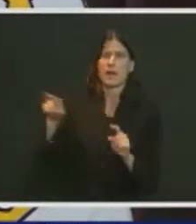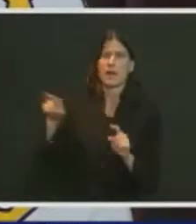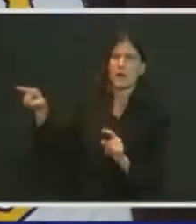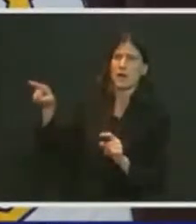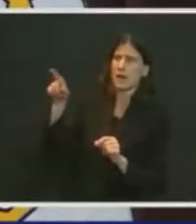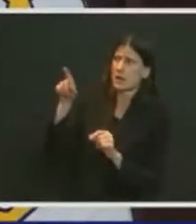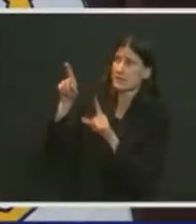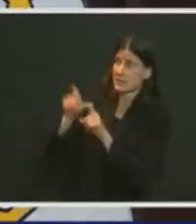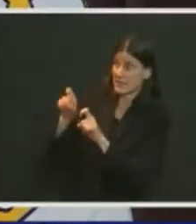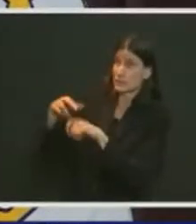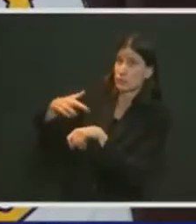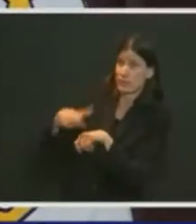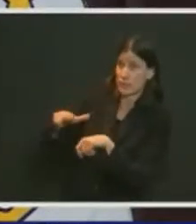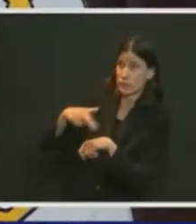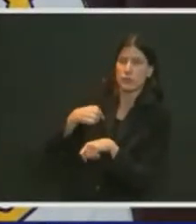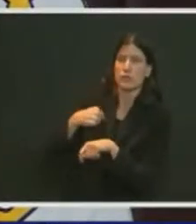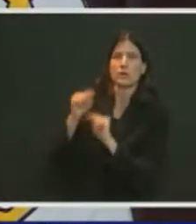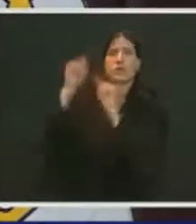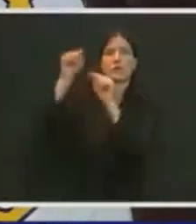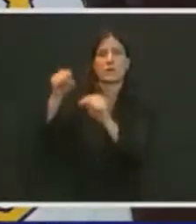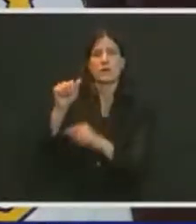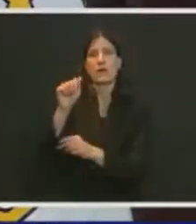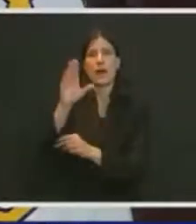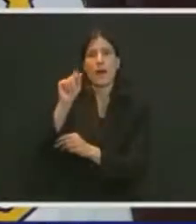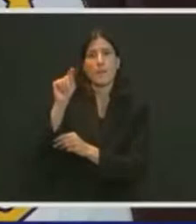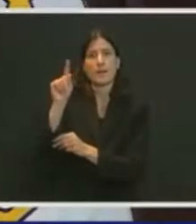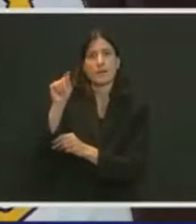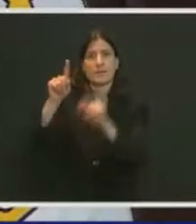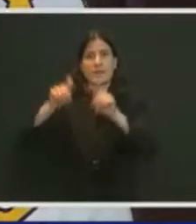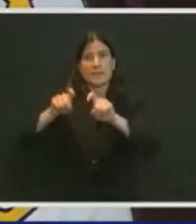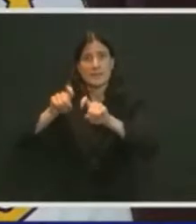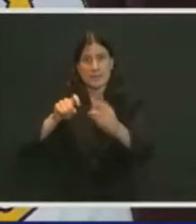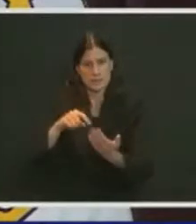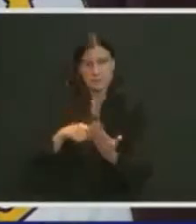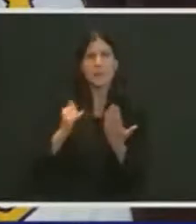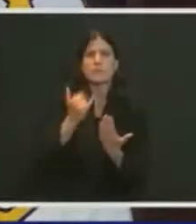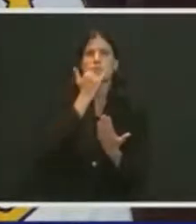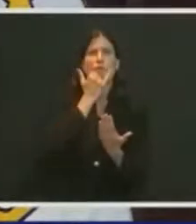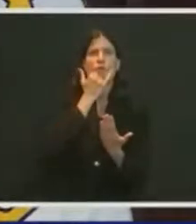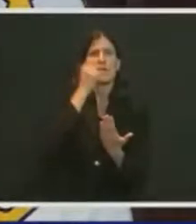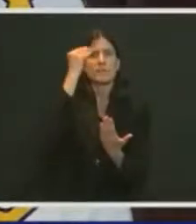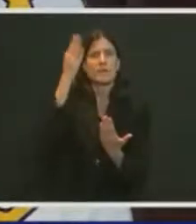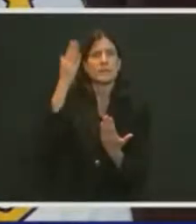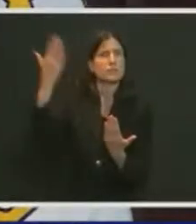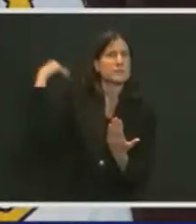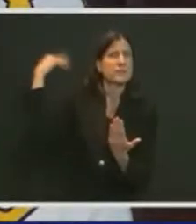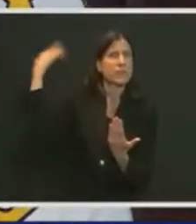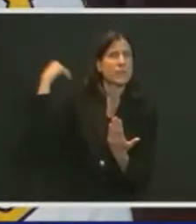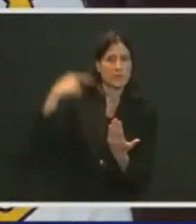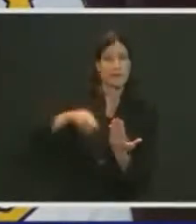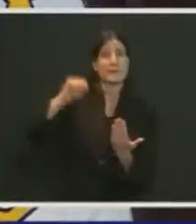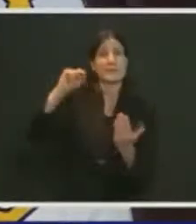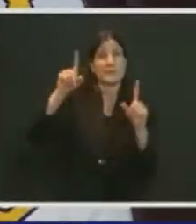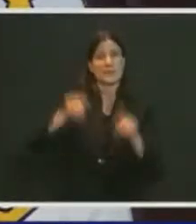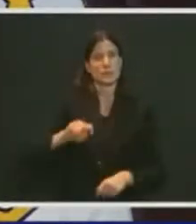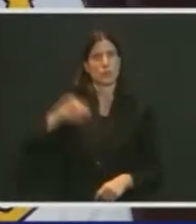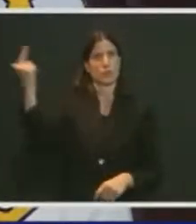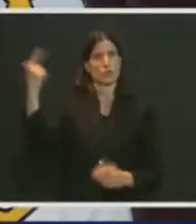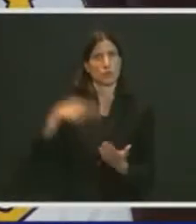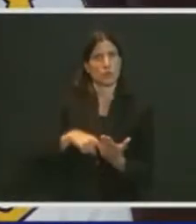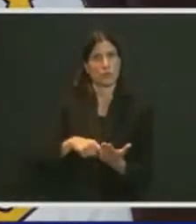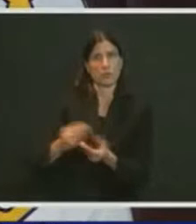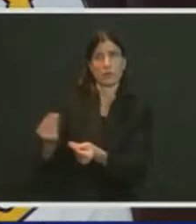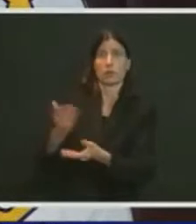to 50% inaccuracy rate? Many people don't have either a primary care physician or any sort of relationship with the